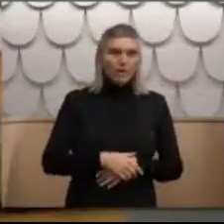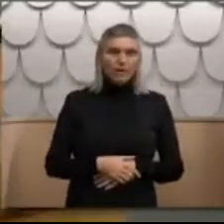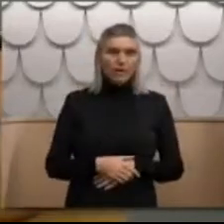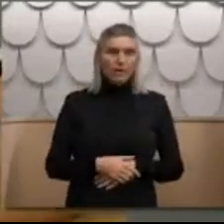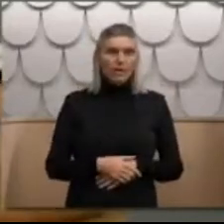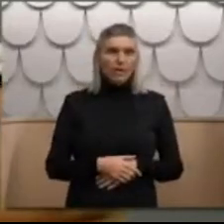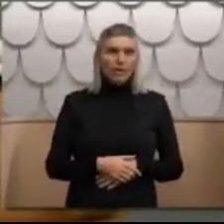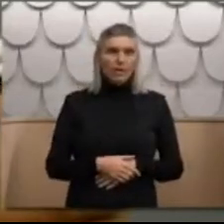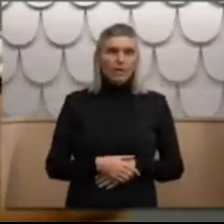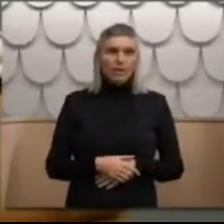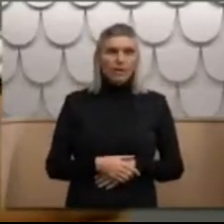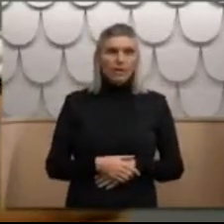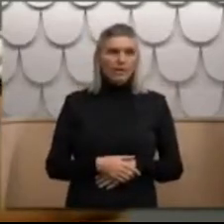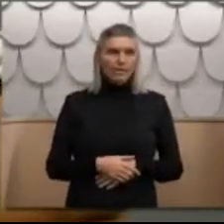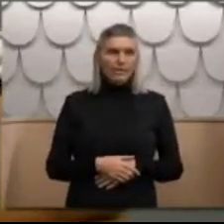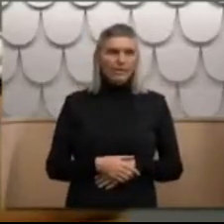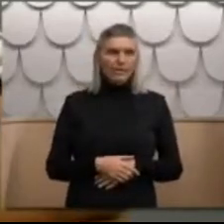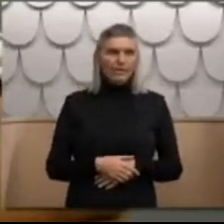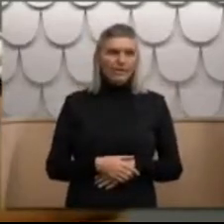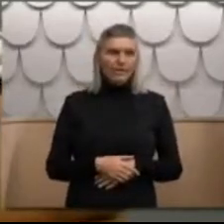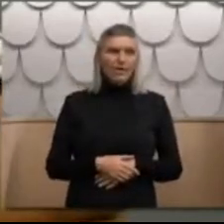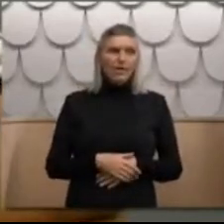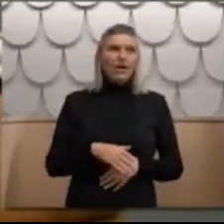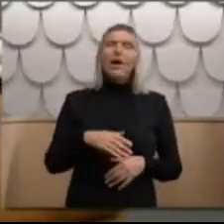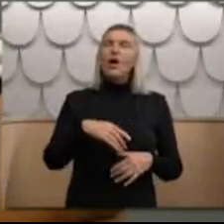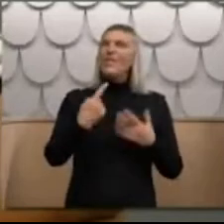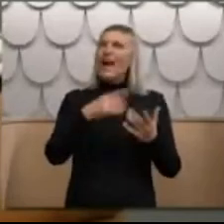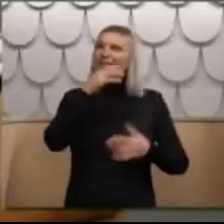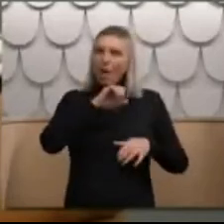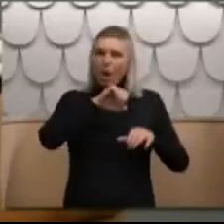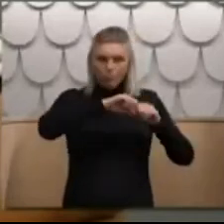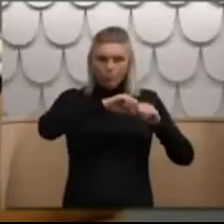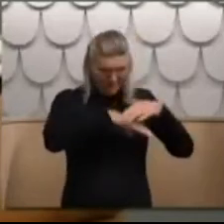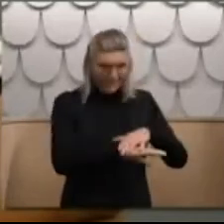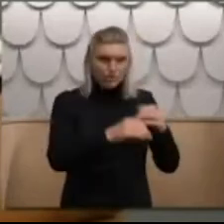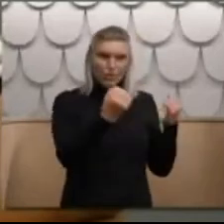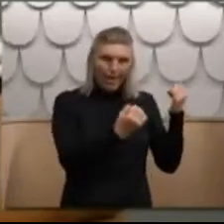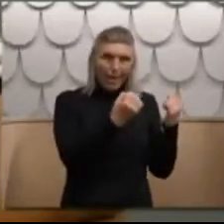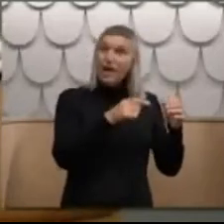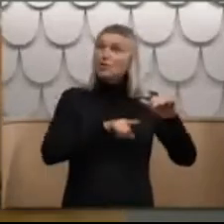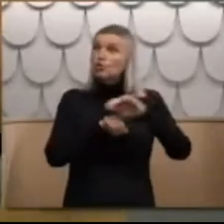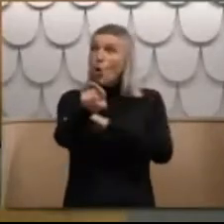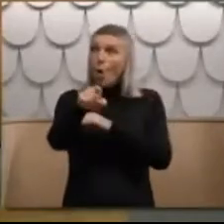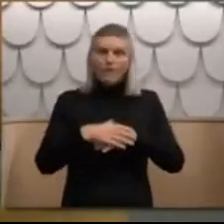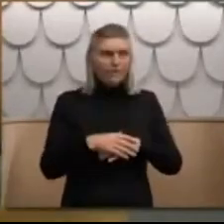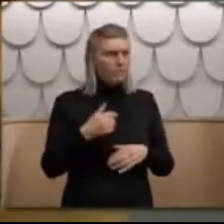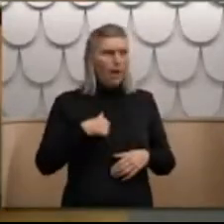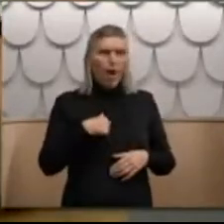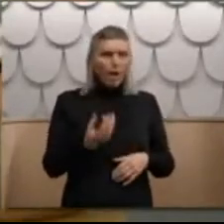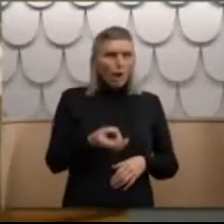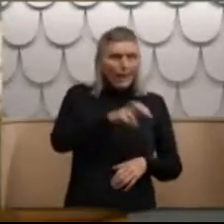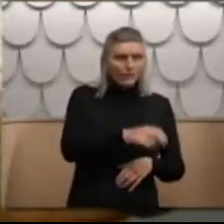the cops hit me and they took me back to Lake Alice, and they looked for another couple of weeks for me to go